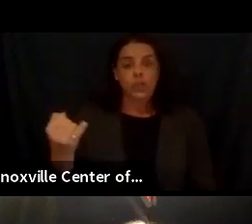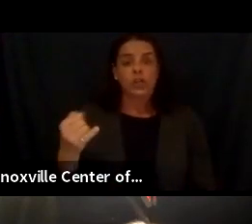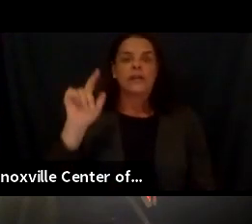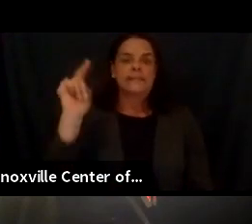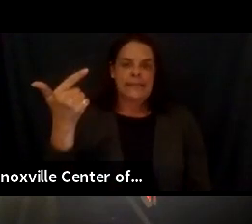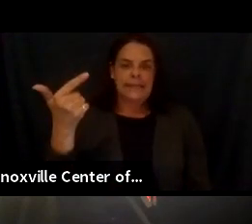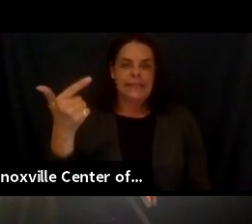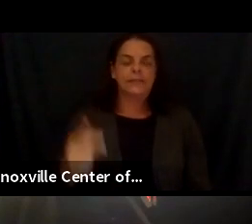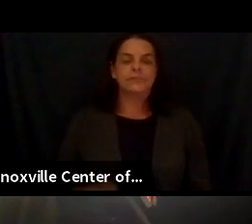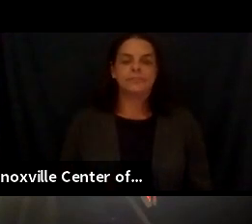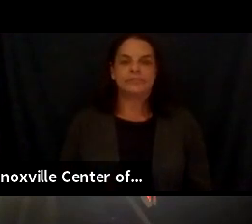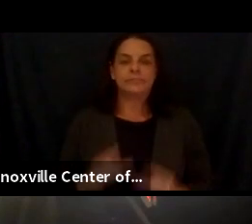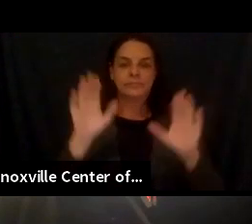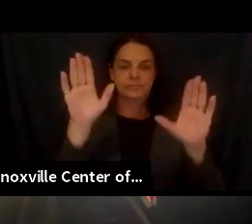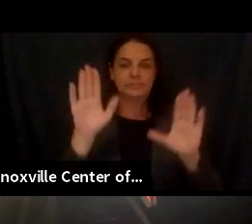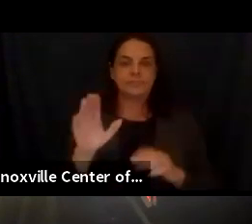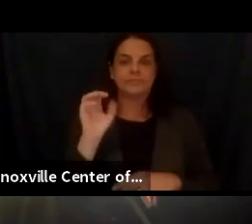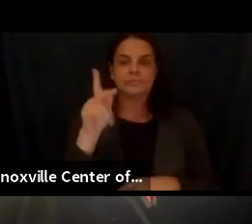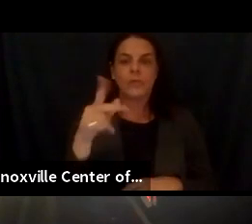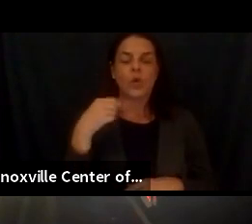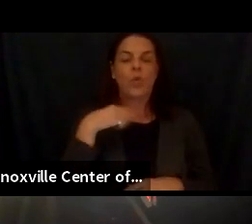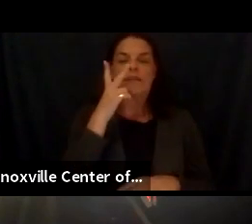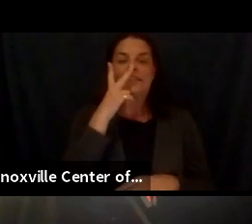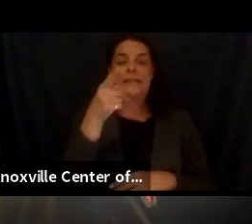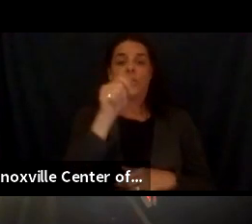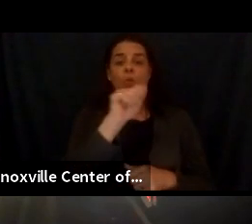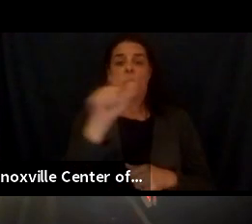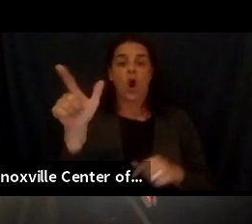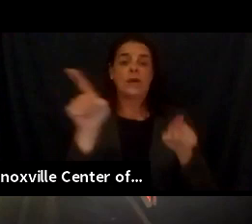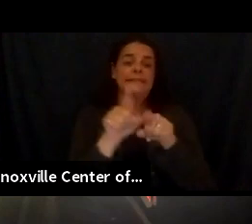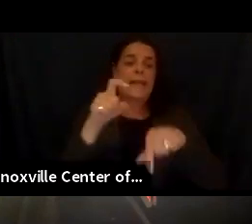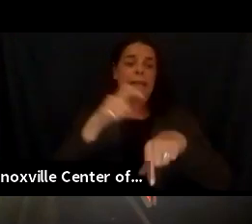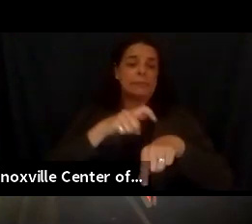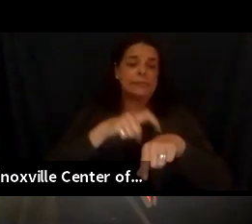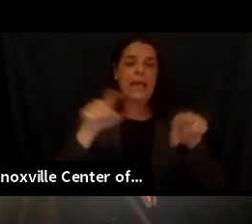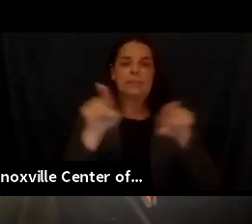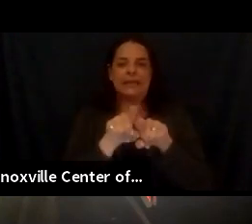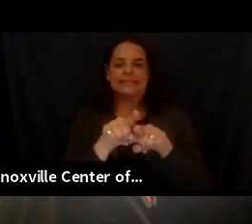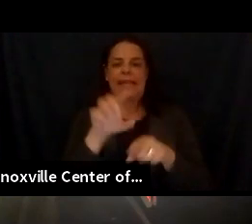Second. Great. So we'll see everybody same time, same